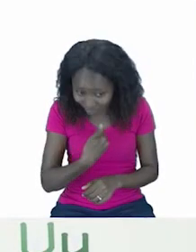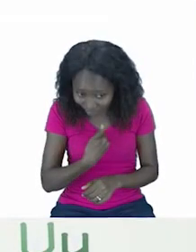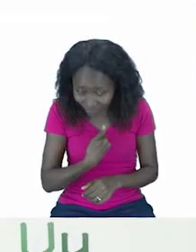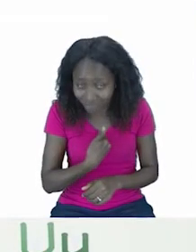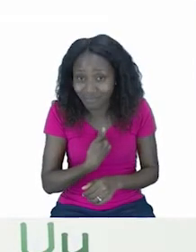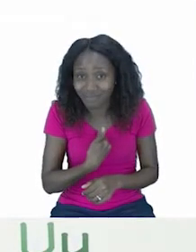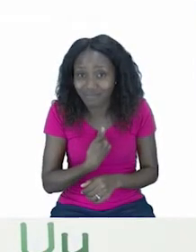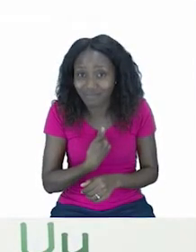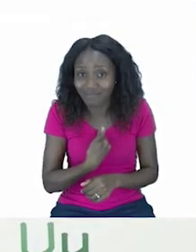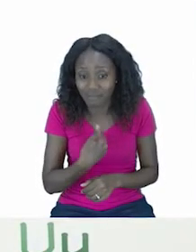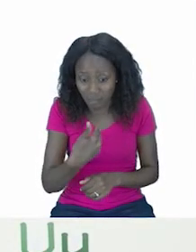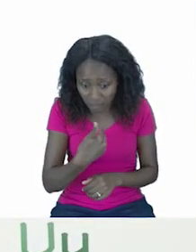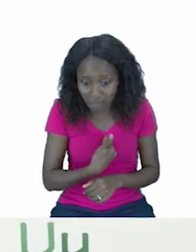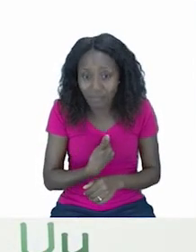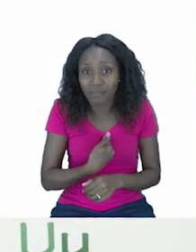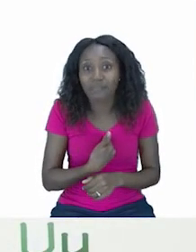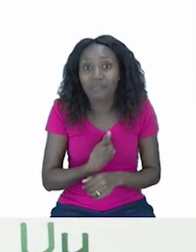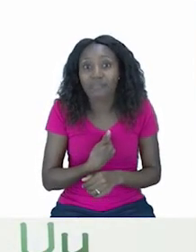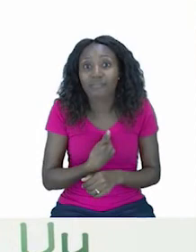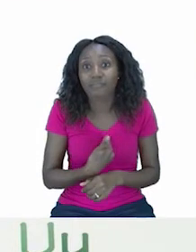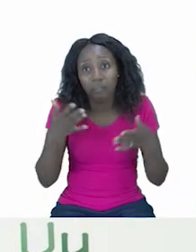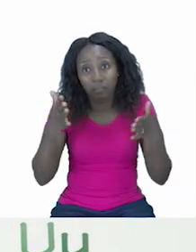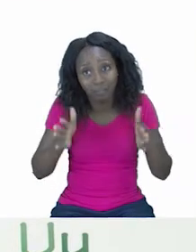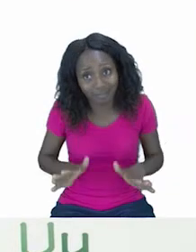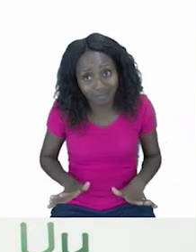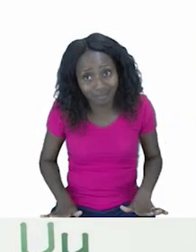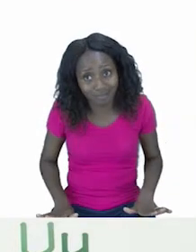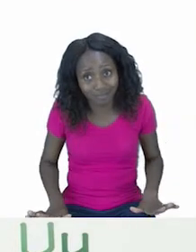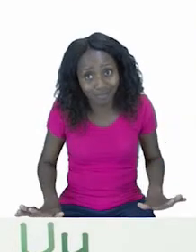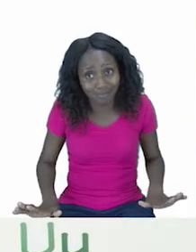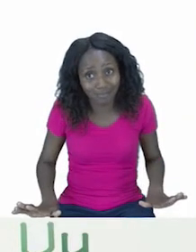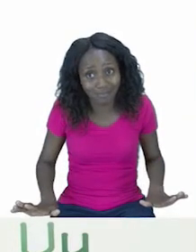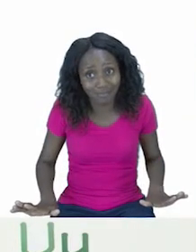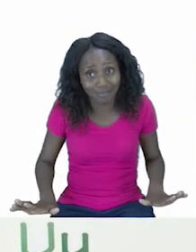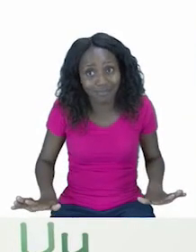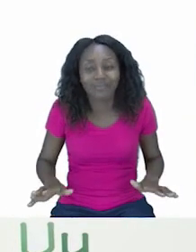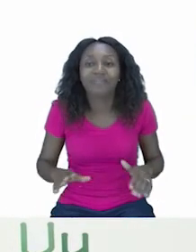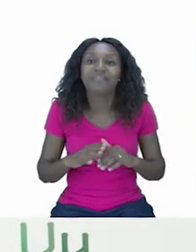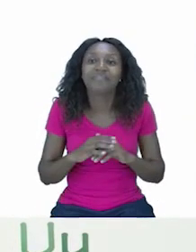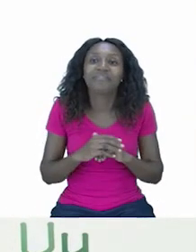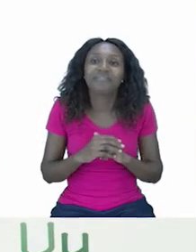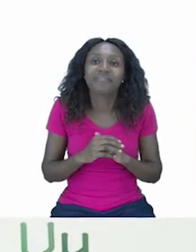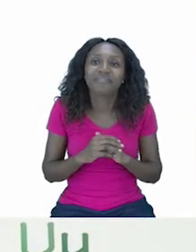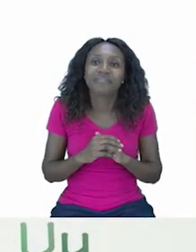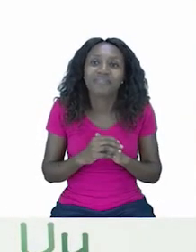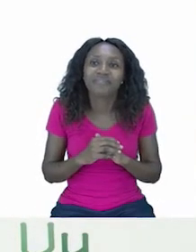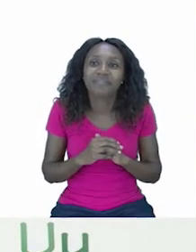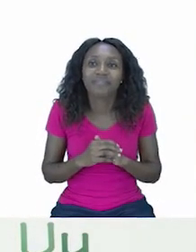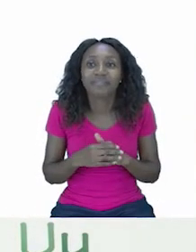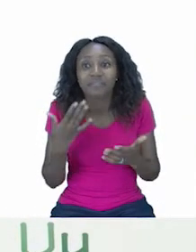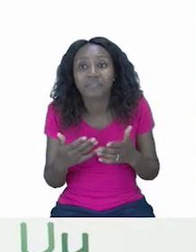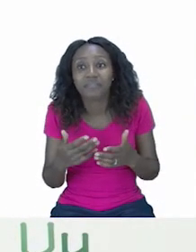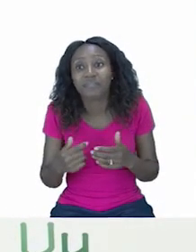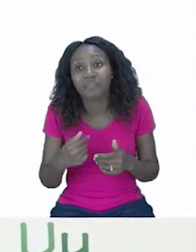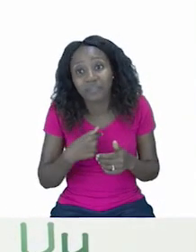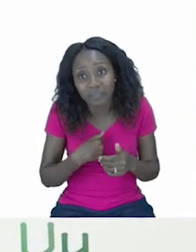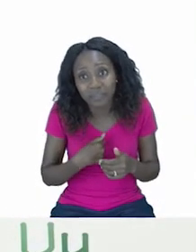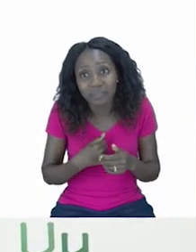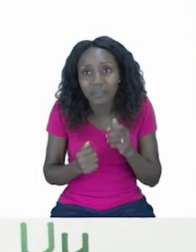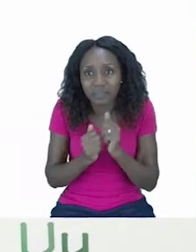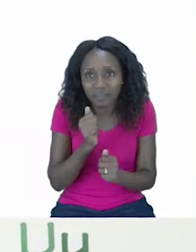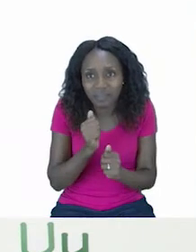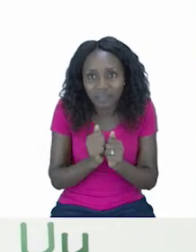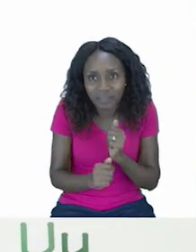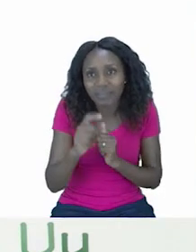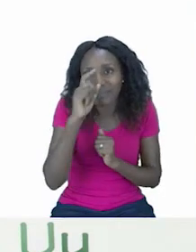I am a... Then you tell me what you are. Are you a brother or are you a